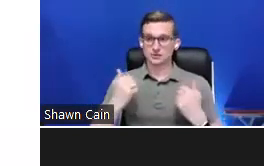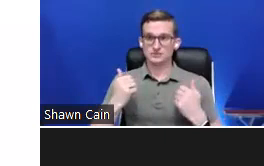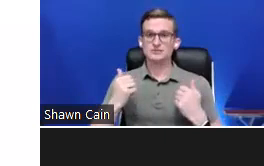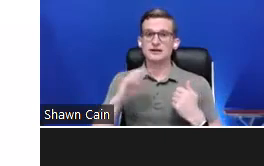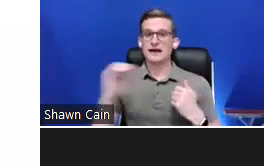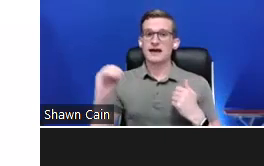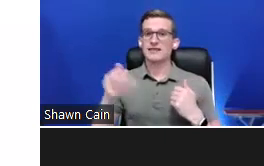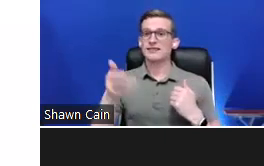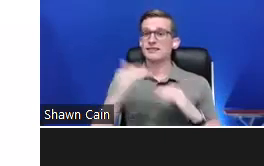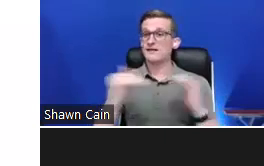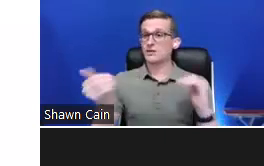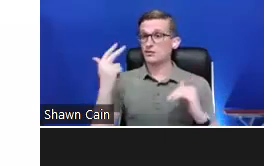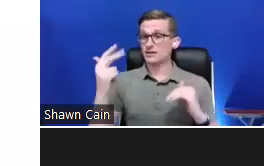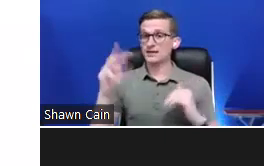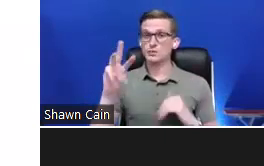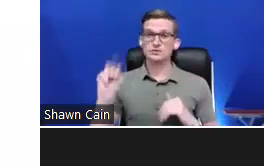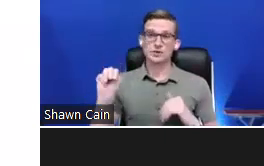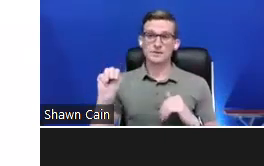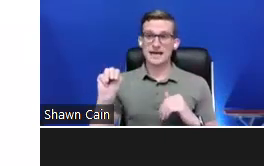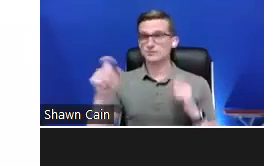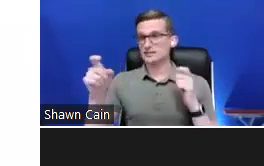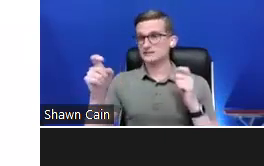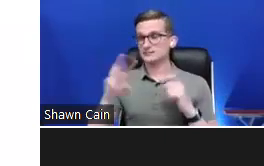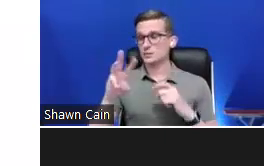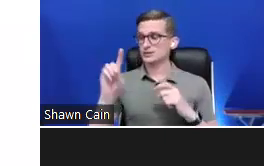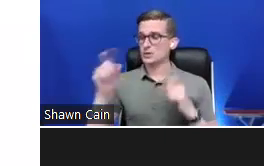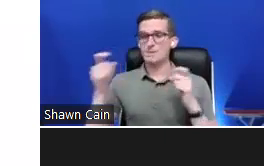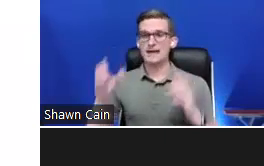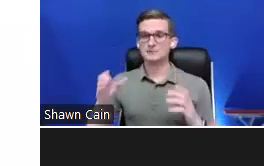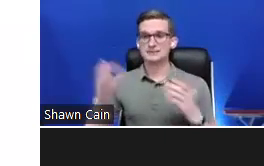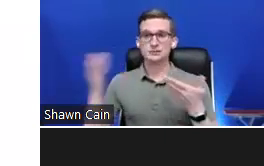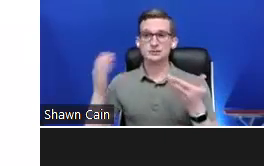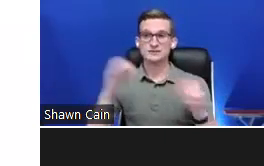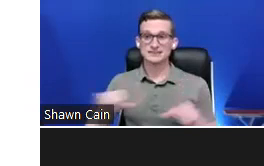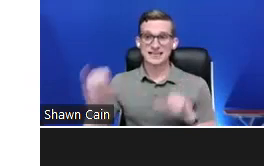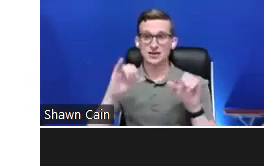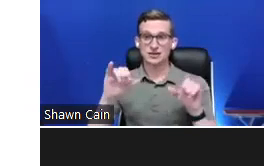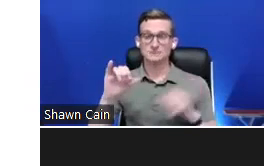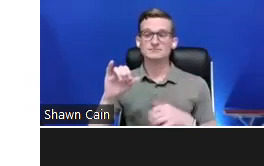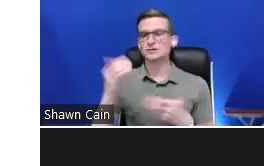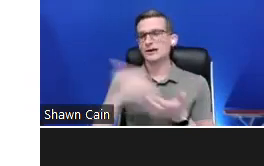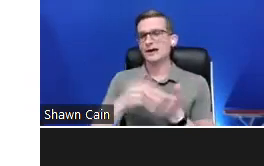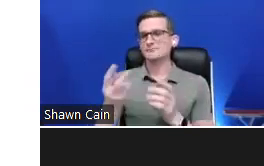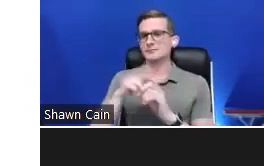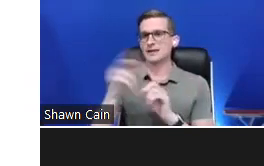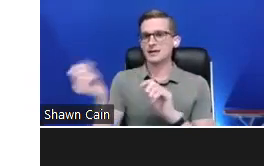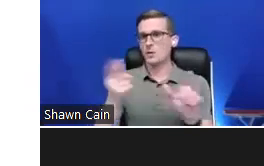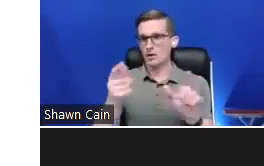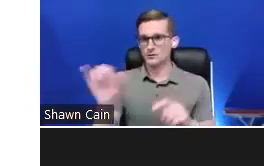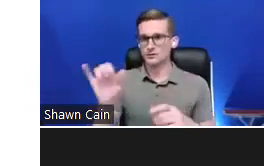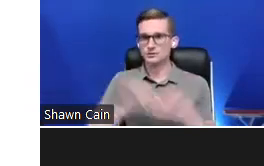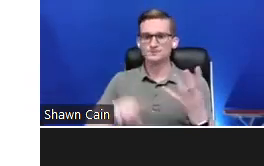management services standards. So this is, these are services that are applicable to all as well. And then part